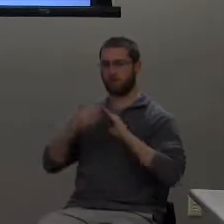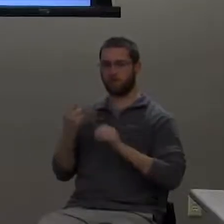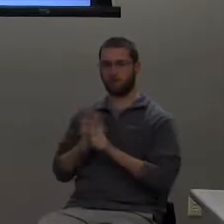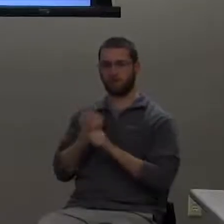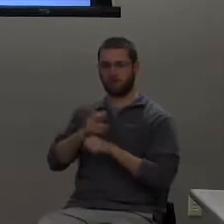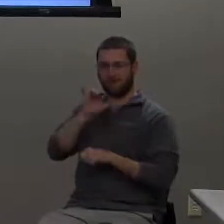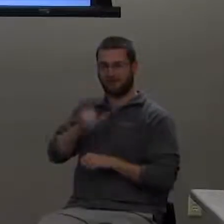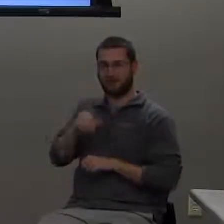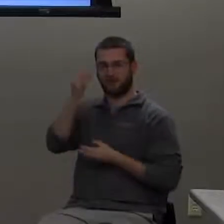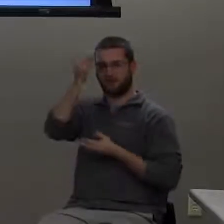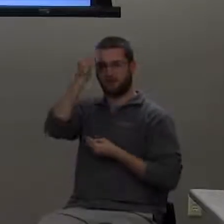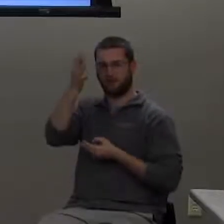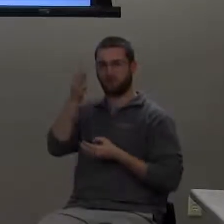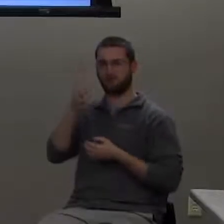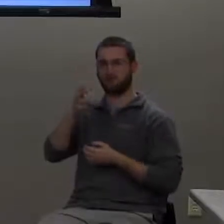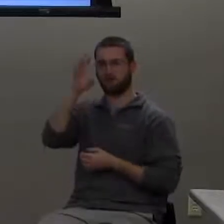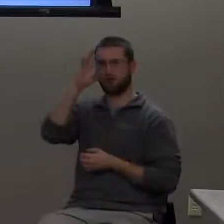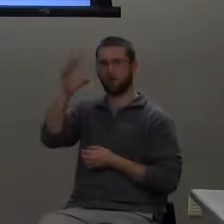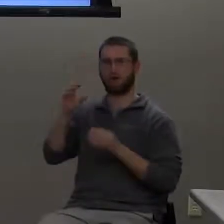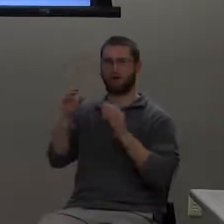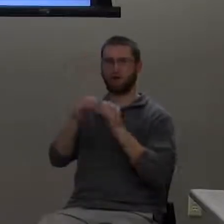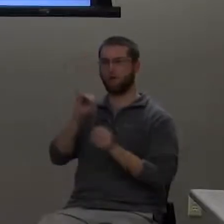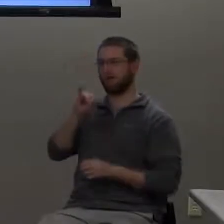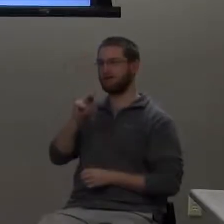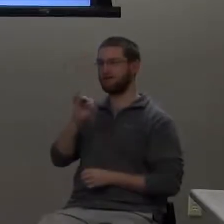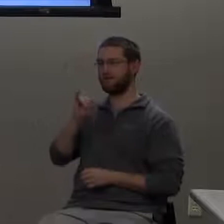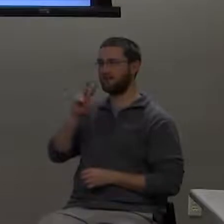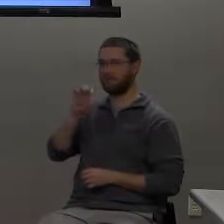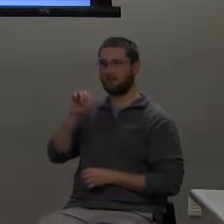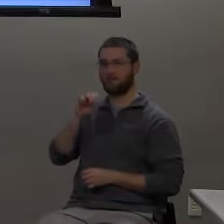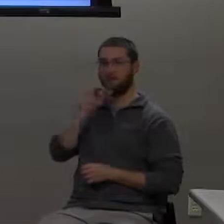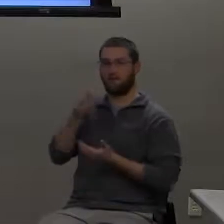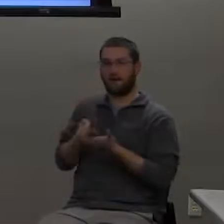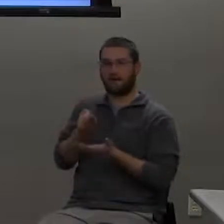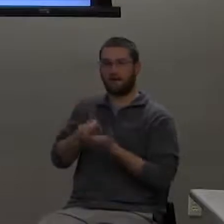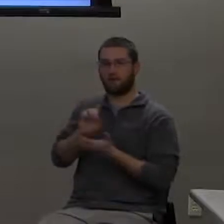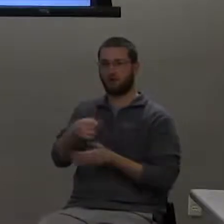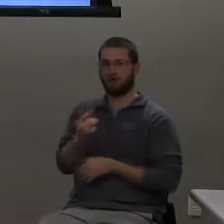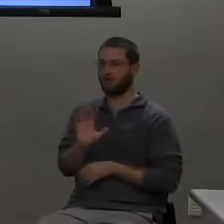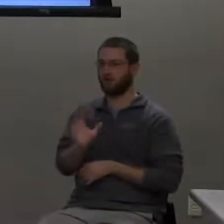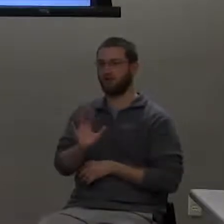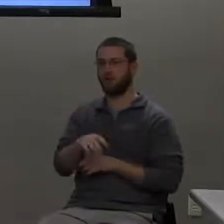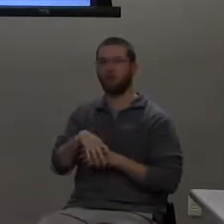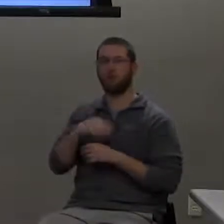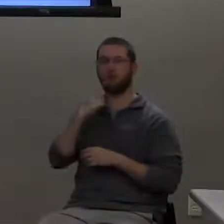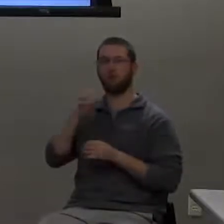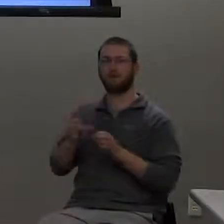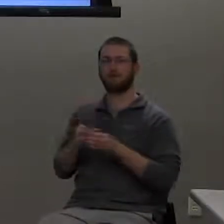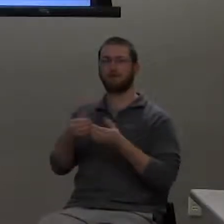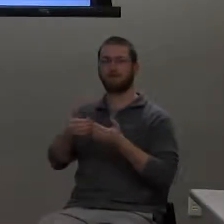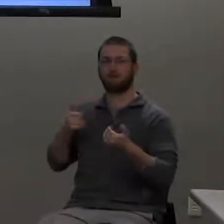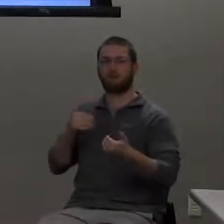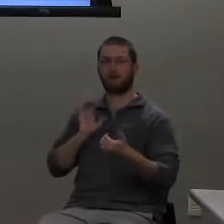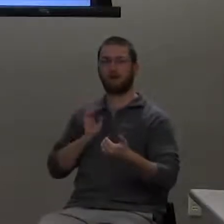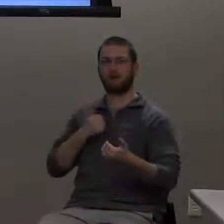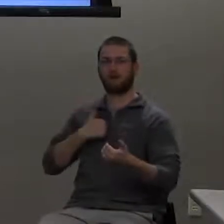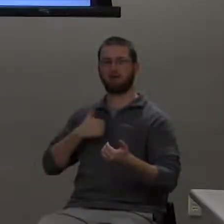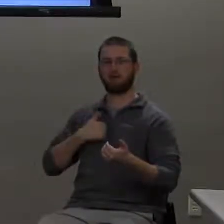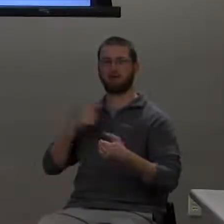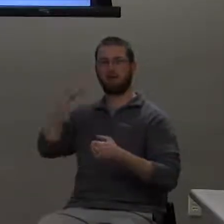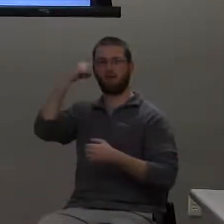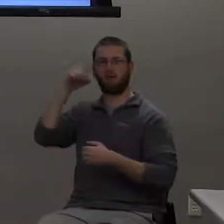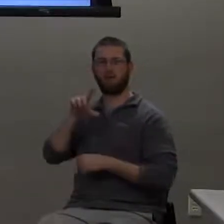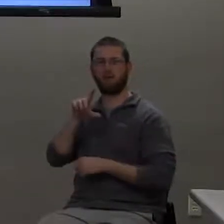that information to create incentives, and not necessarily financial, but incentives, so we can stand ourselves apart for the 20-person